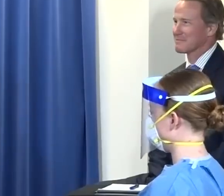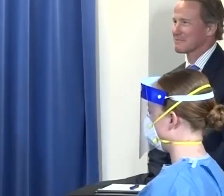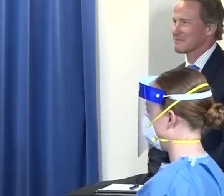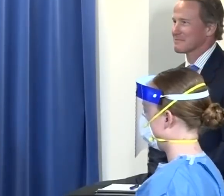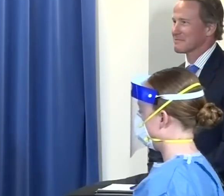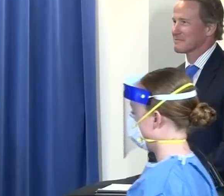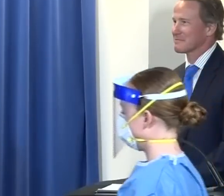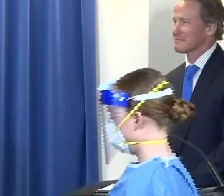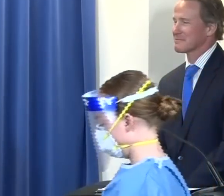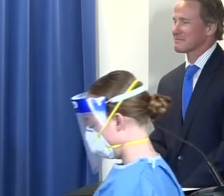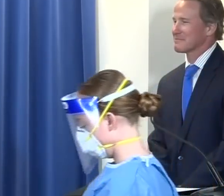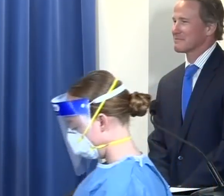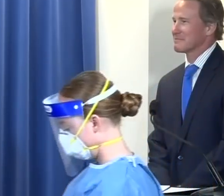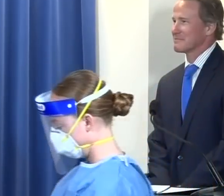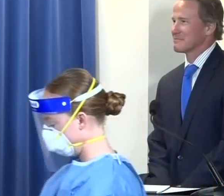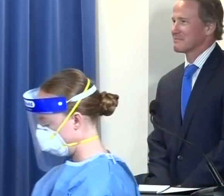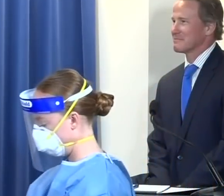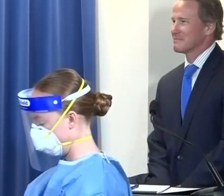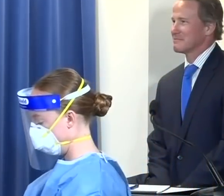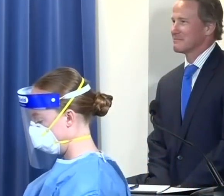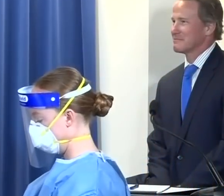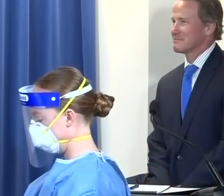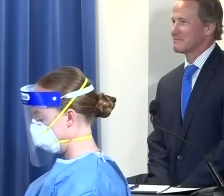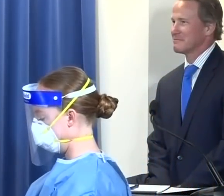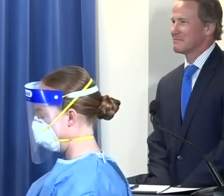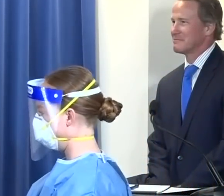And breathe in from the other side.